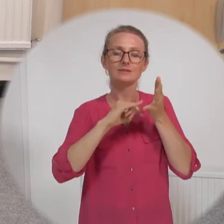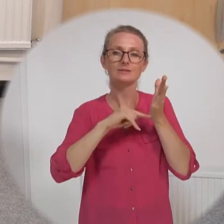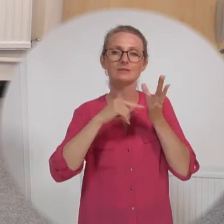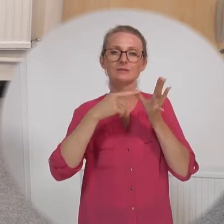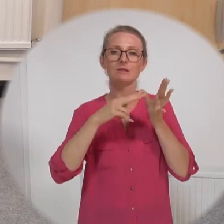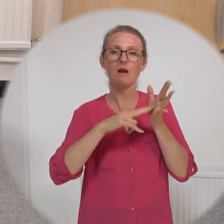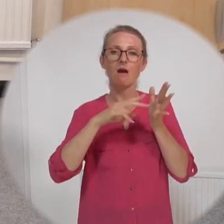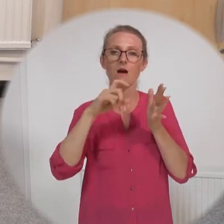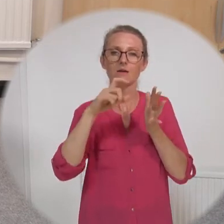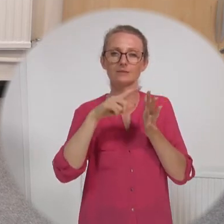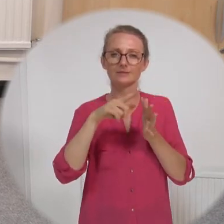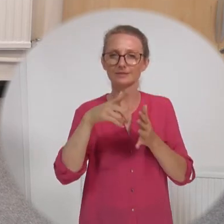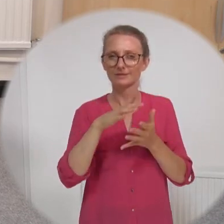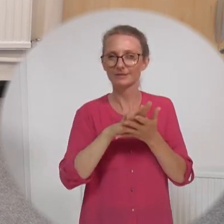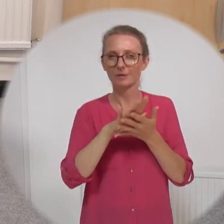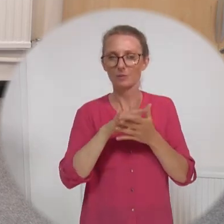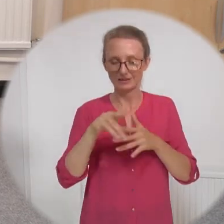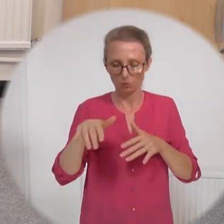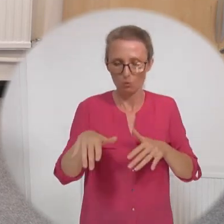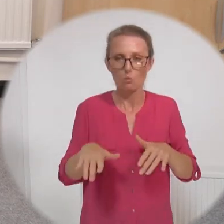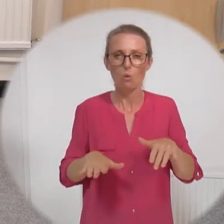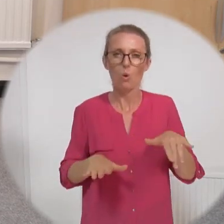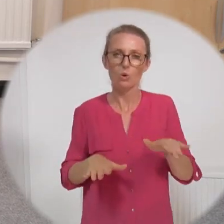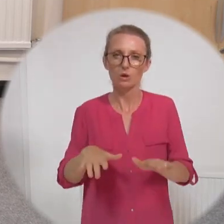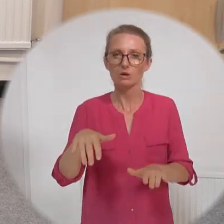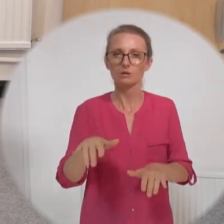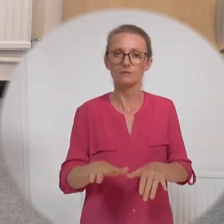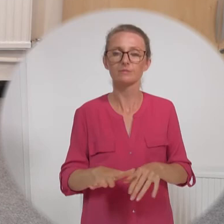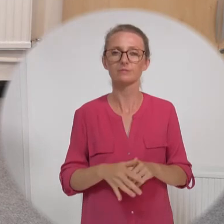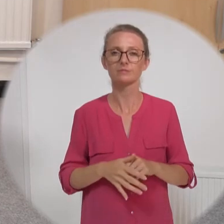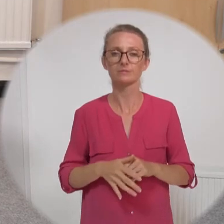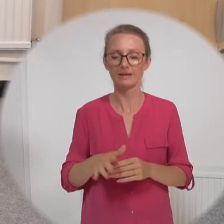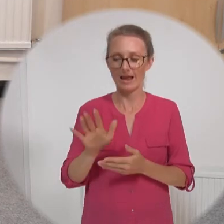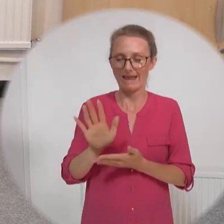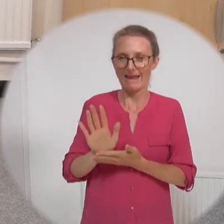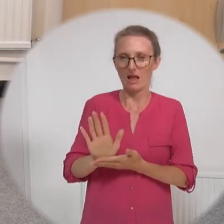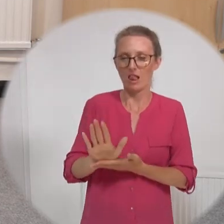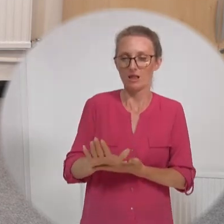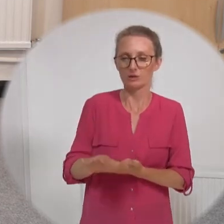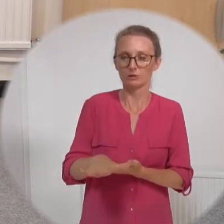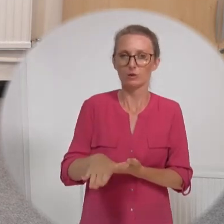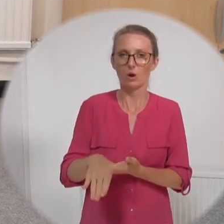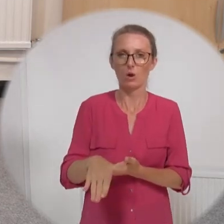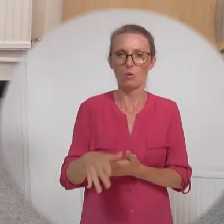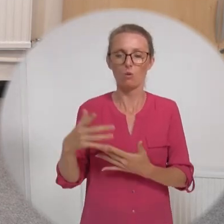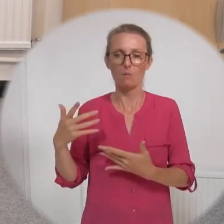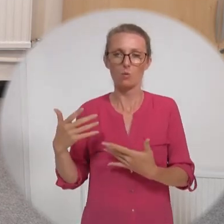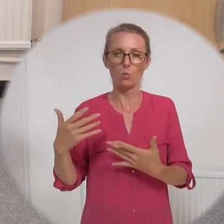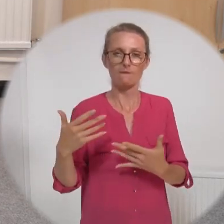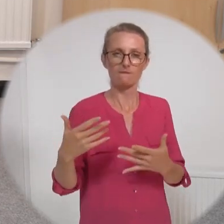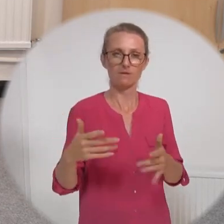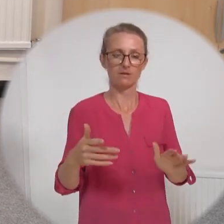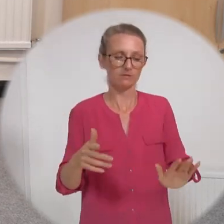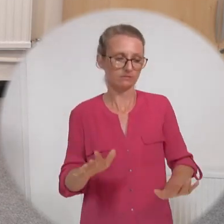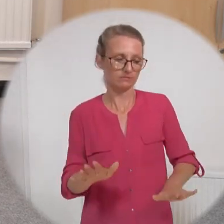walking pattern. You go heel, toe, transfer the weight, sink the hips, peel the